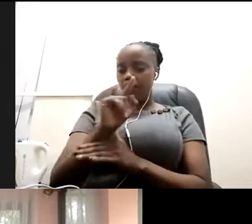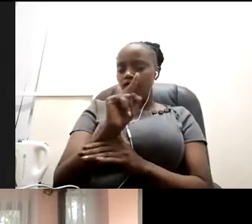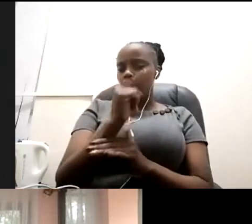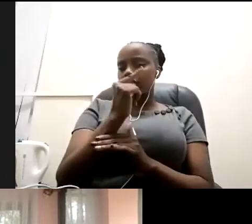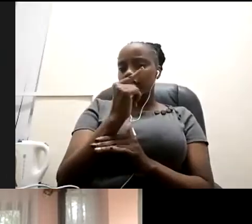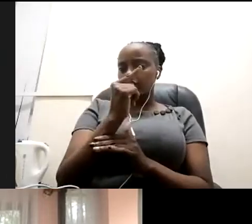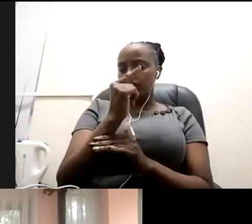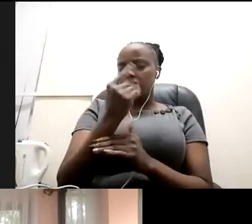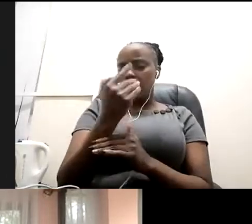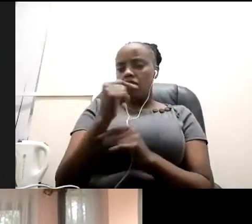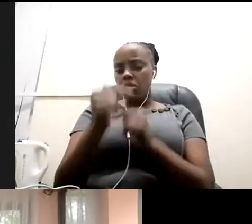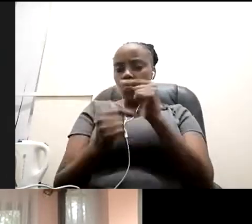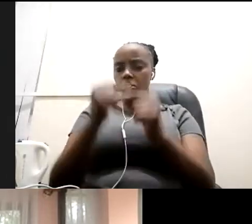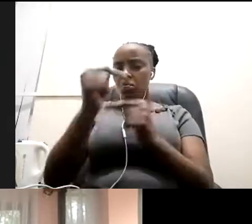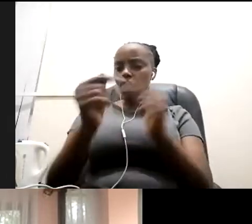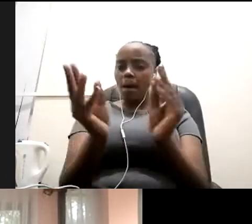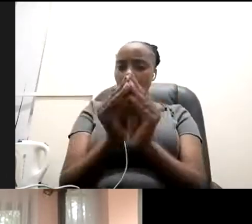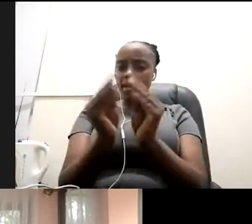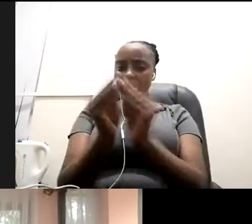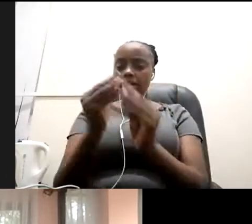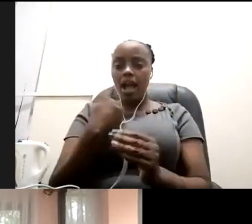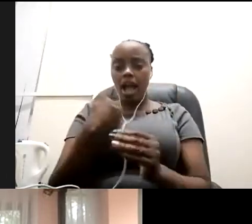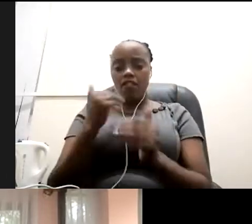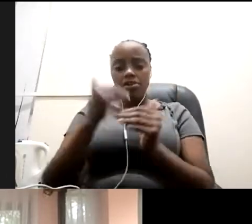a series of webinars and